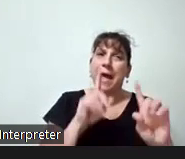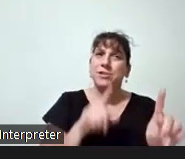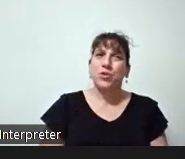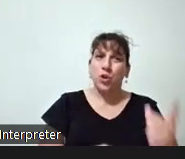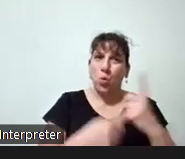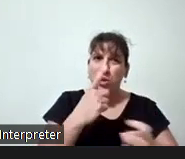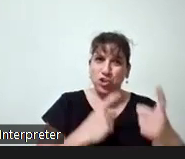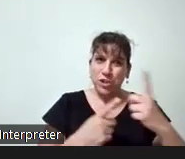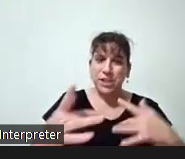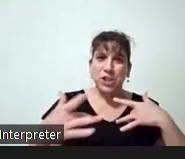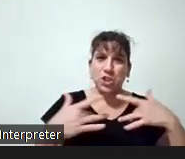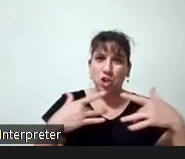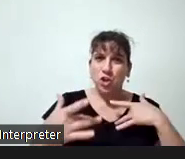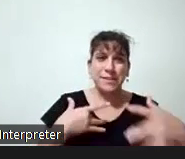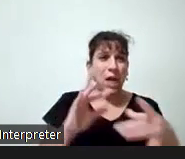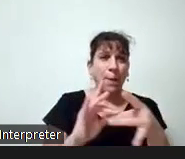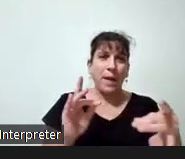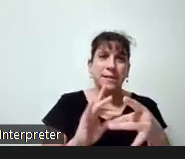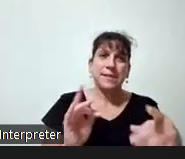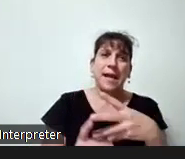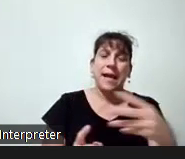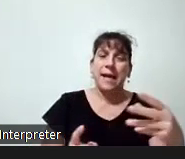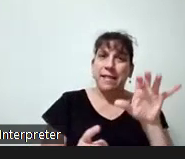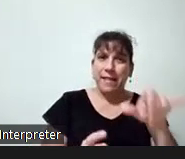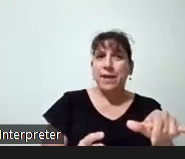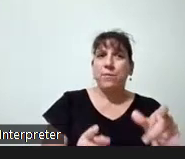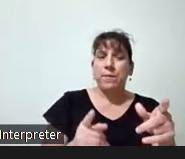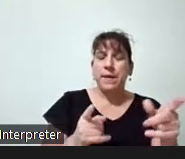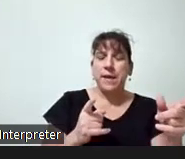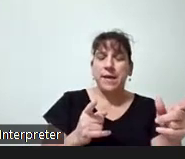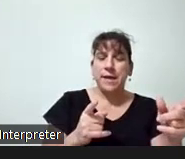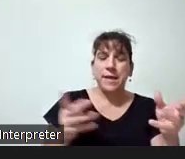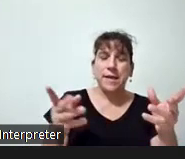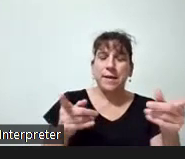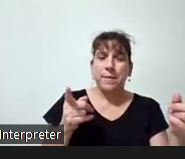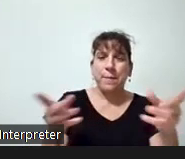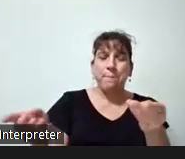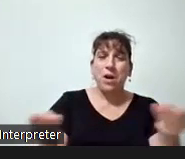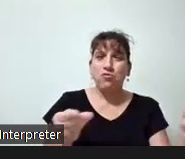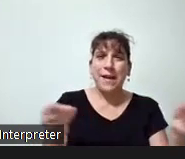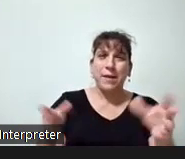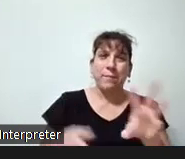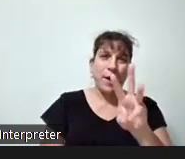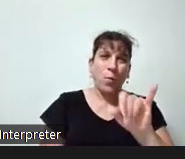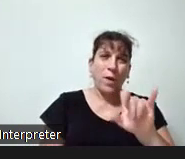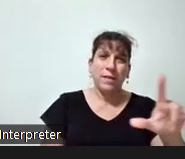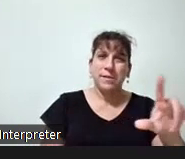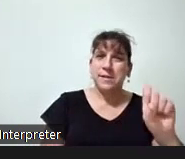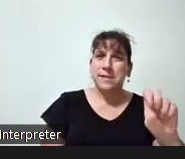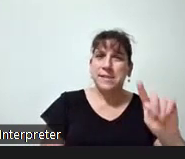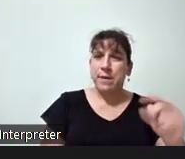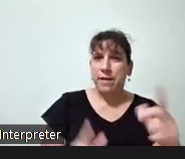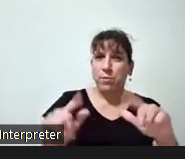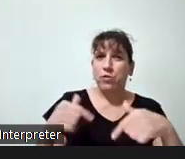questions, concerns, any comments, and that will be moderated by Will Smith. So I will turn it back over to Will.